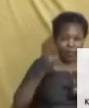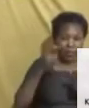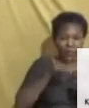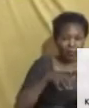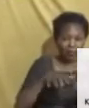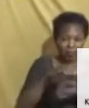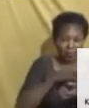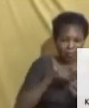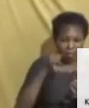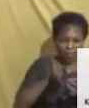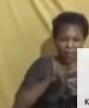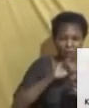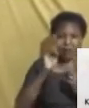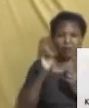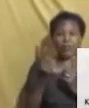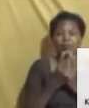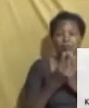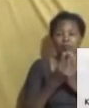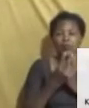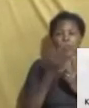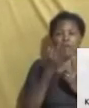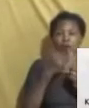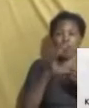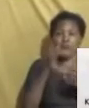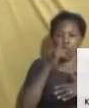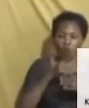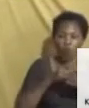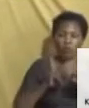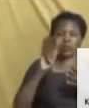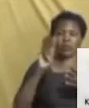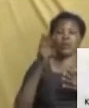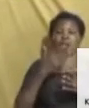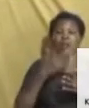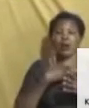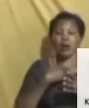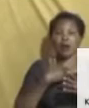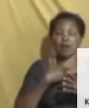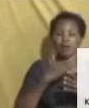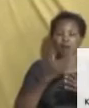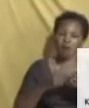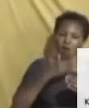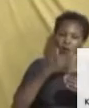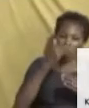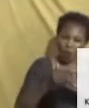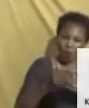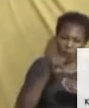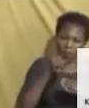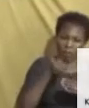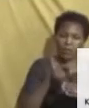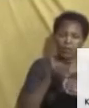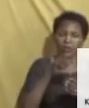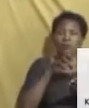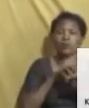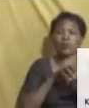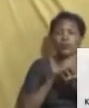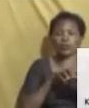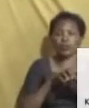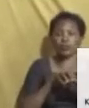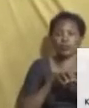is the perception of what the people of Kenya have over this, which is otherwise a simplistic